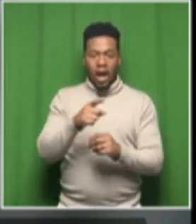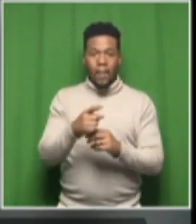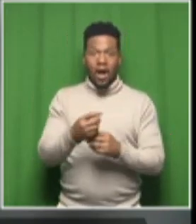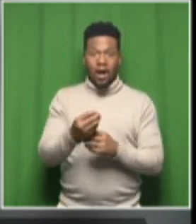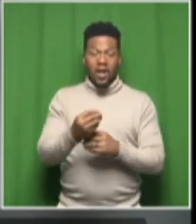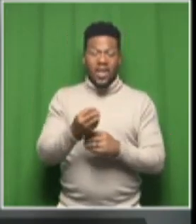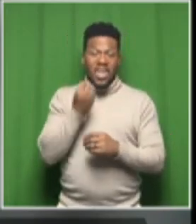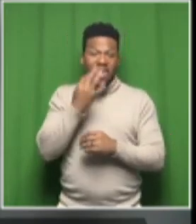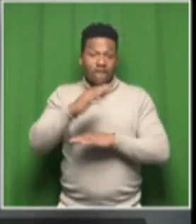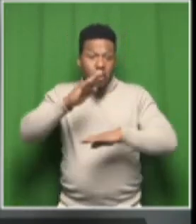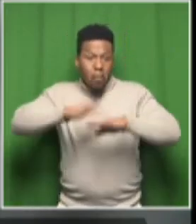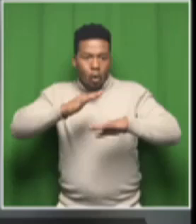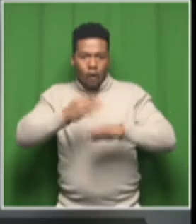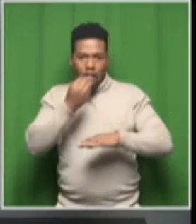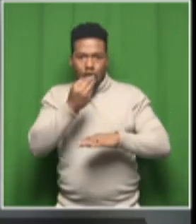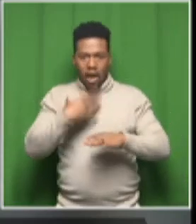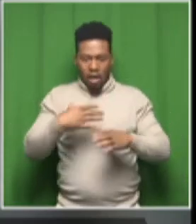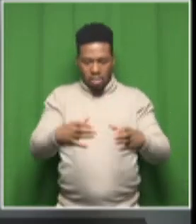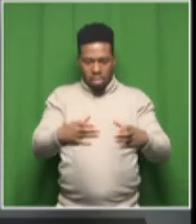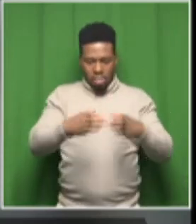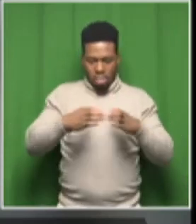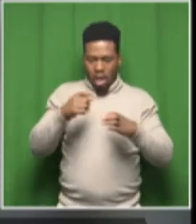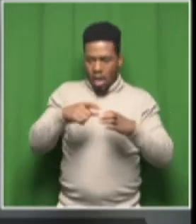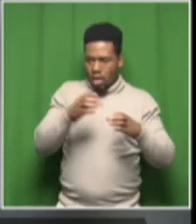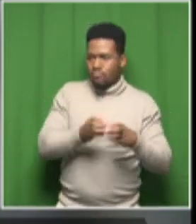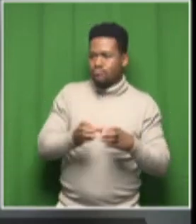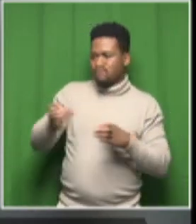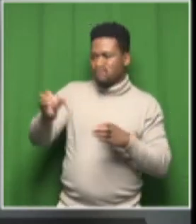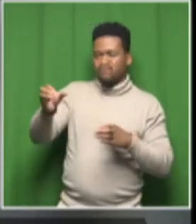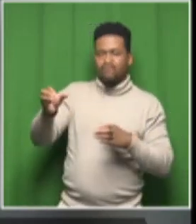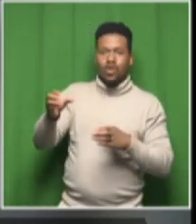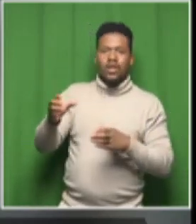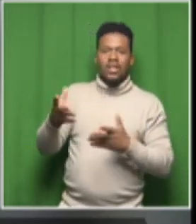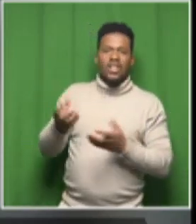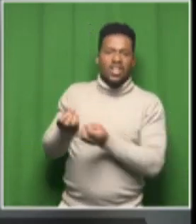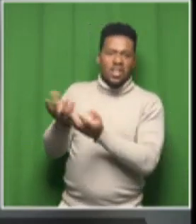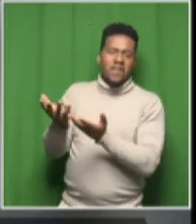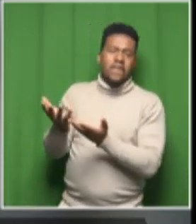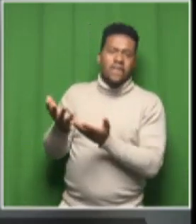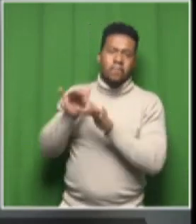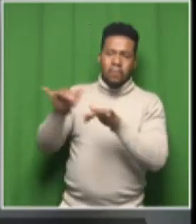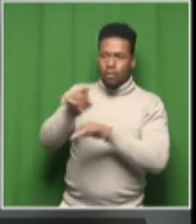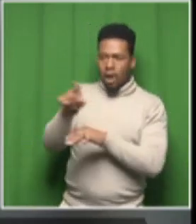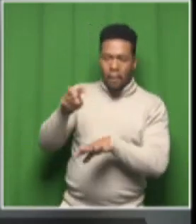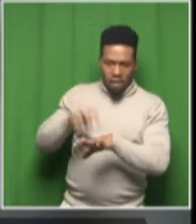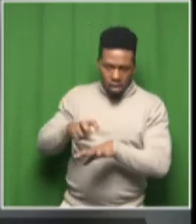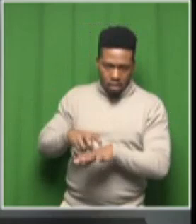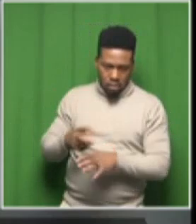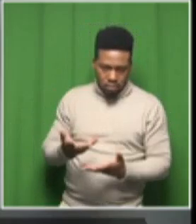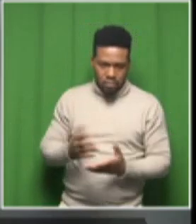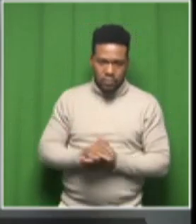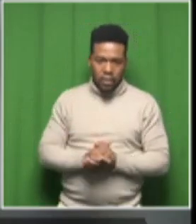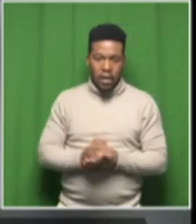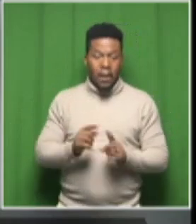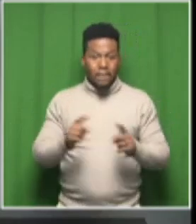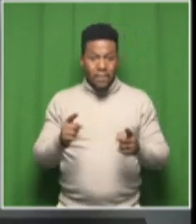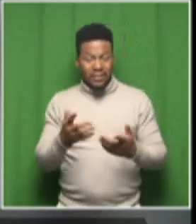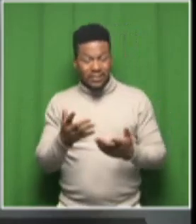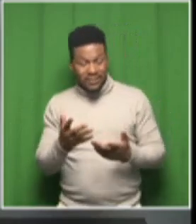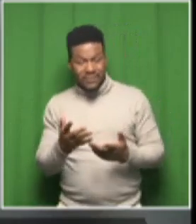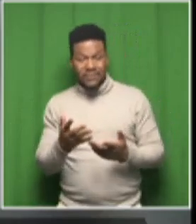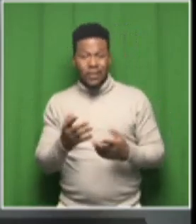that aren't donating. And if they were just allowed that relaxed liability under certain conditions, they are able to donate